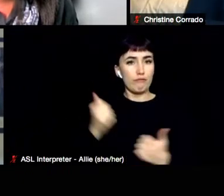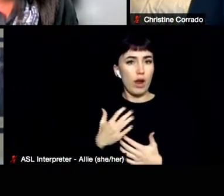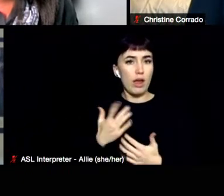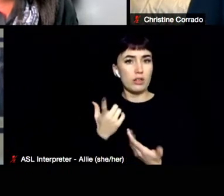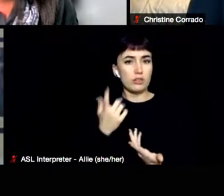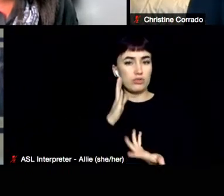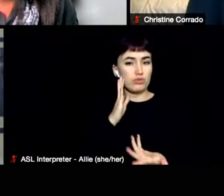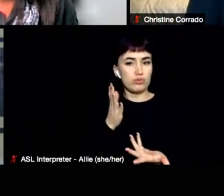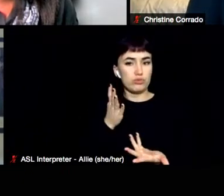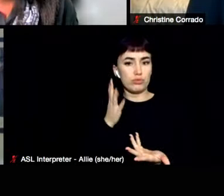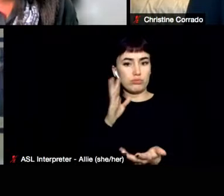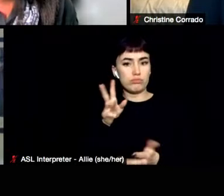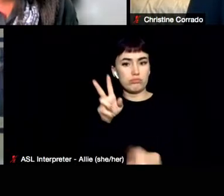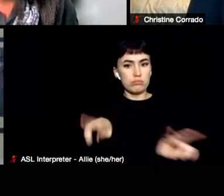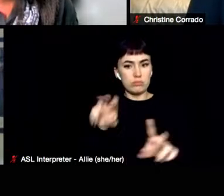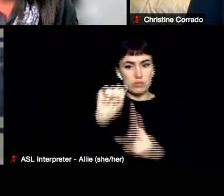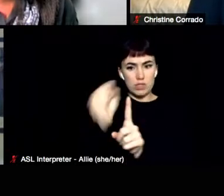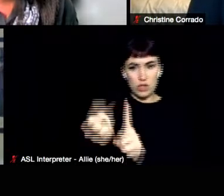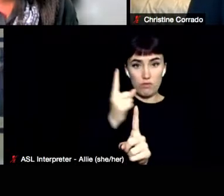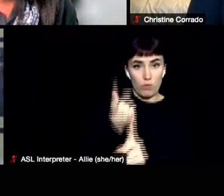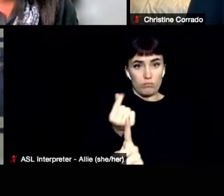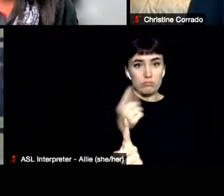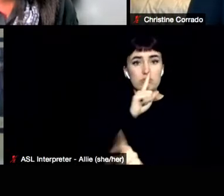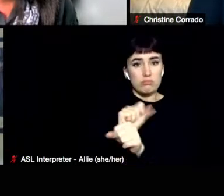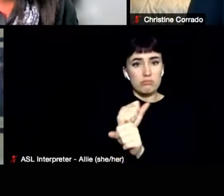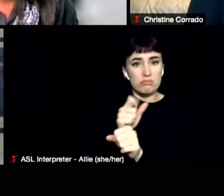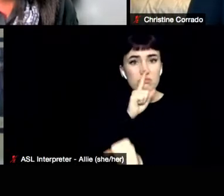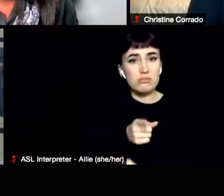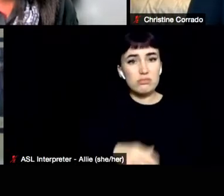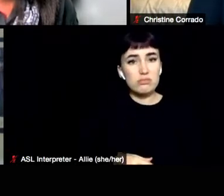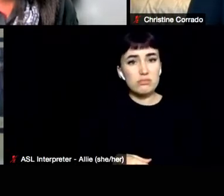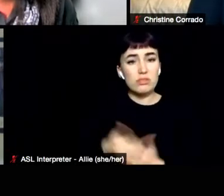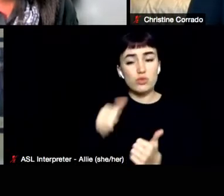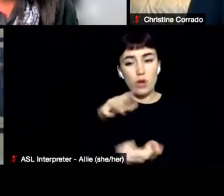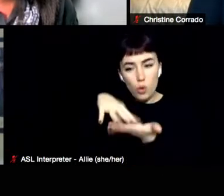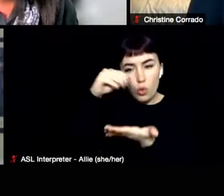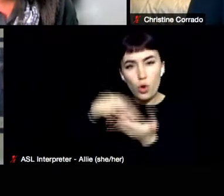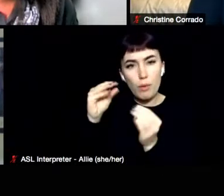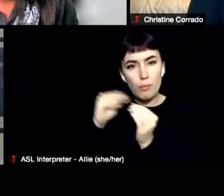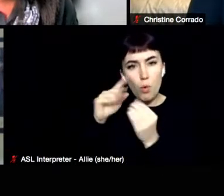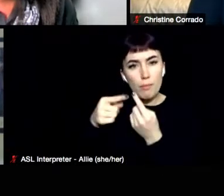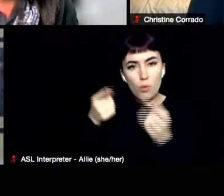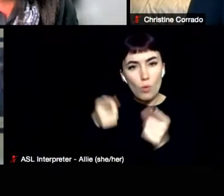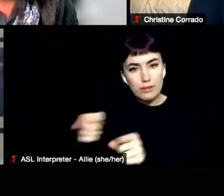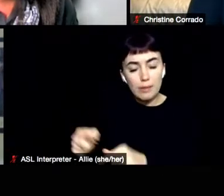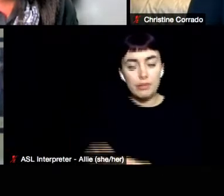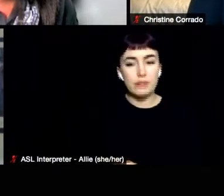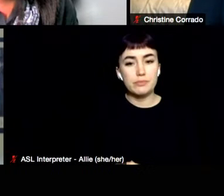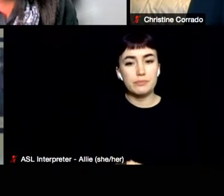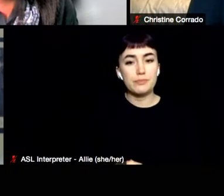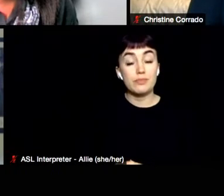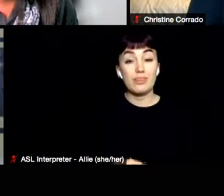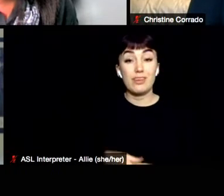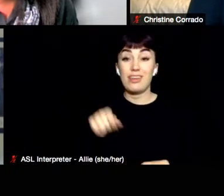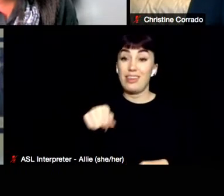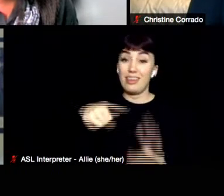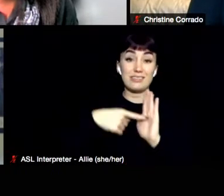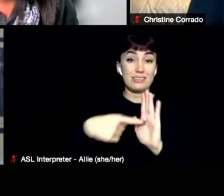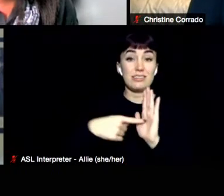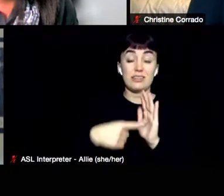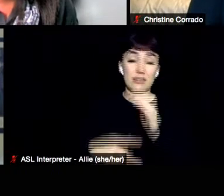looking at a situation for what it is and trying to learn more about it. And in this case, cries